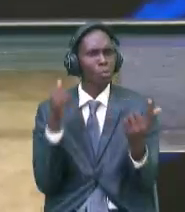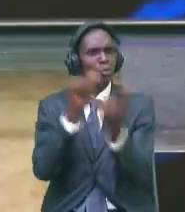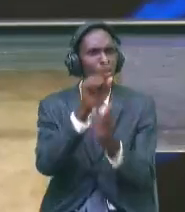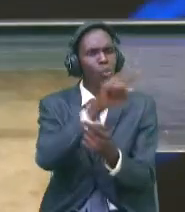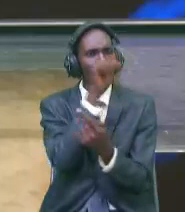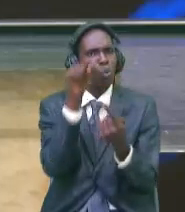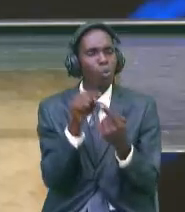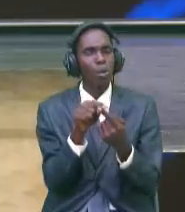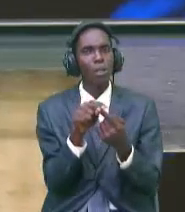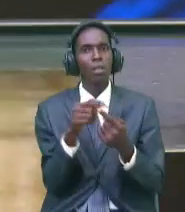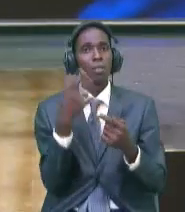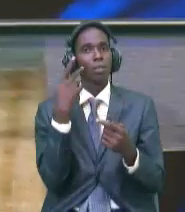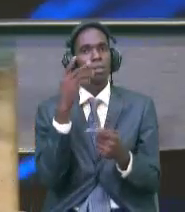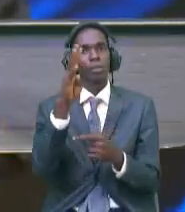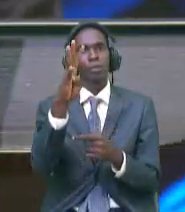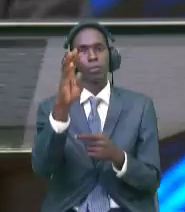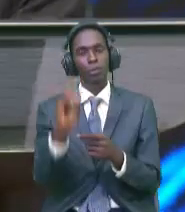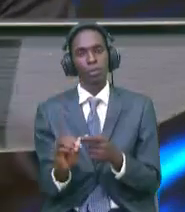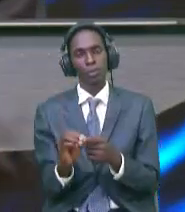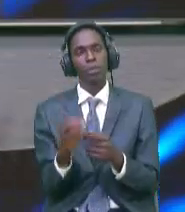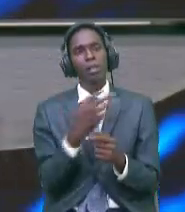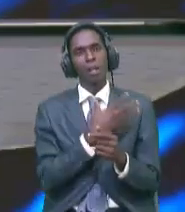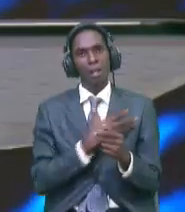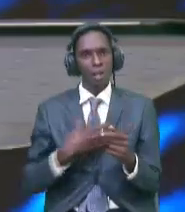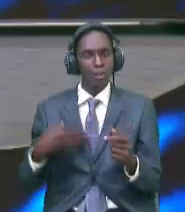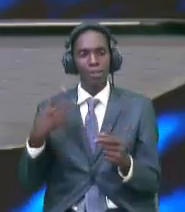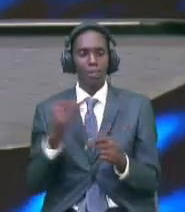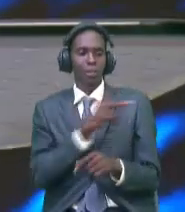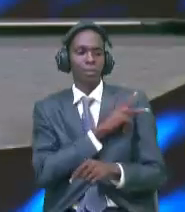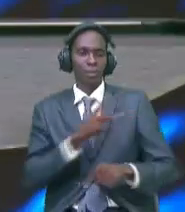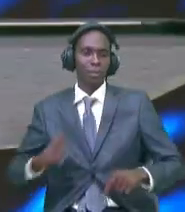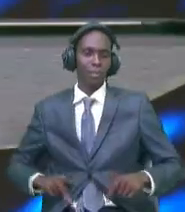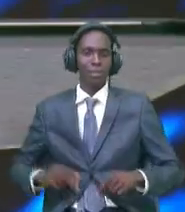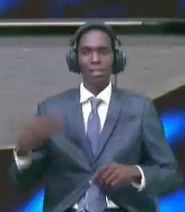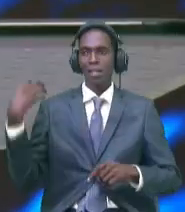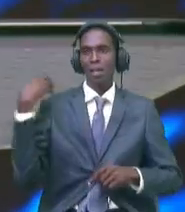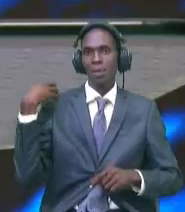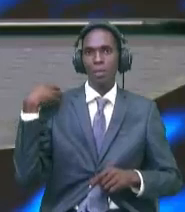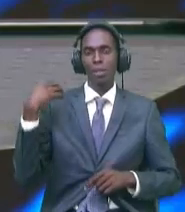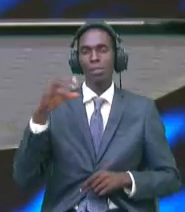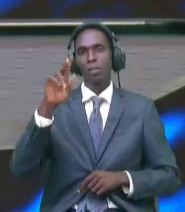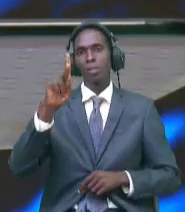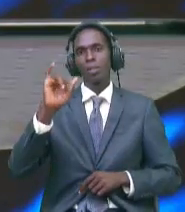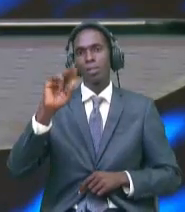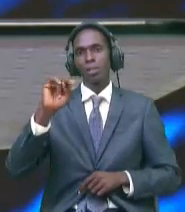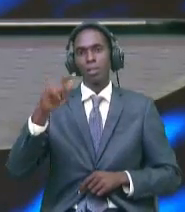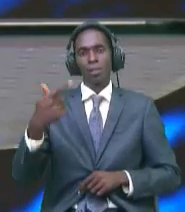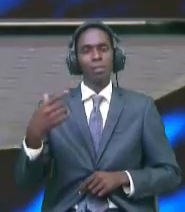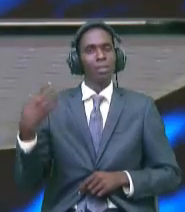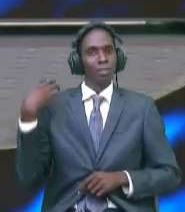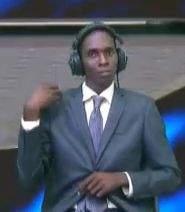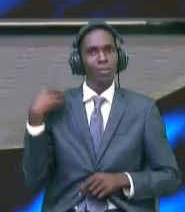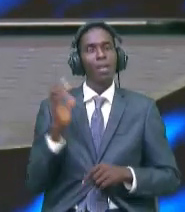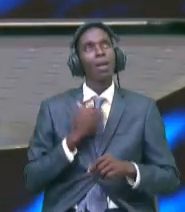Here comes verse 40 now, and verse 40 says, and the King, capital K, the King of Kings and the Lord of Lords,